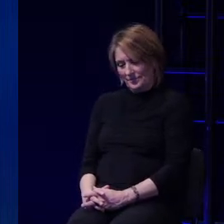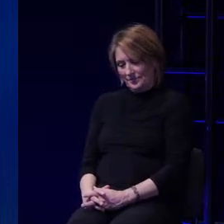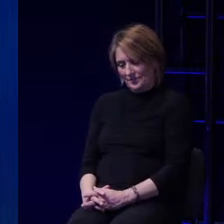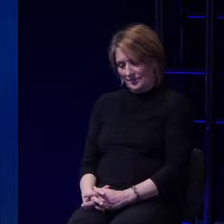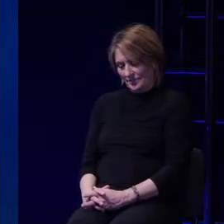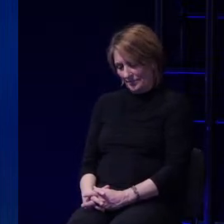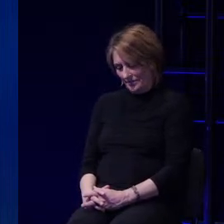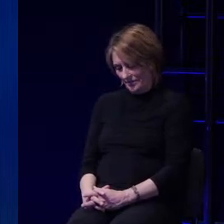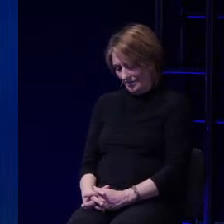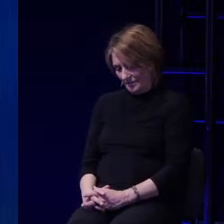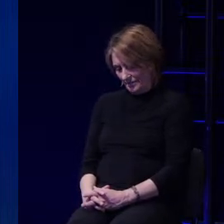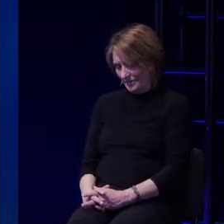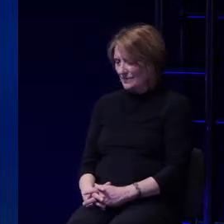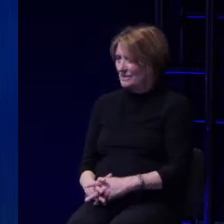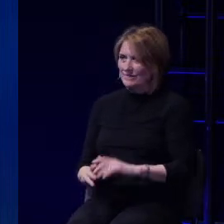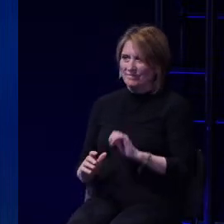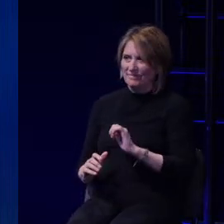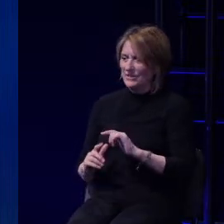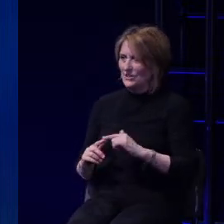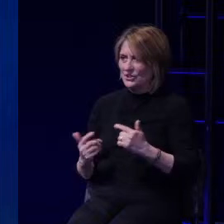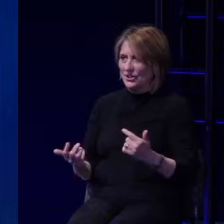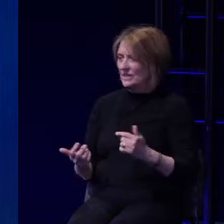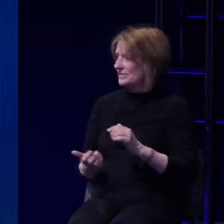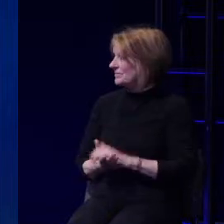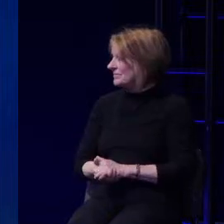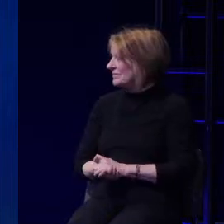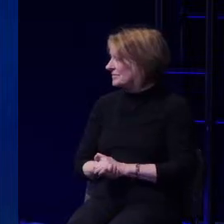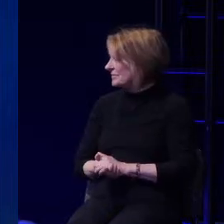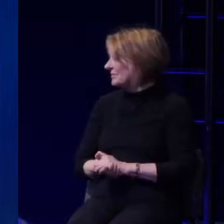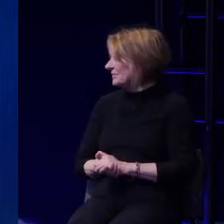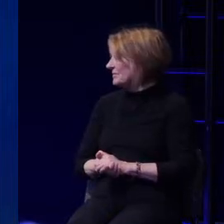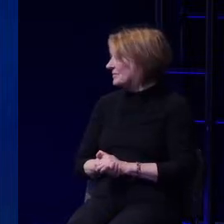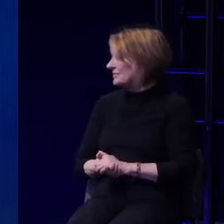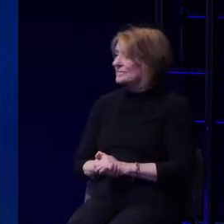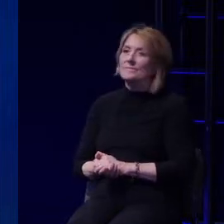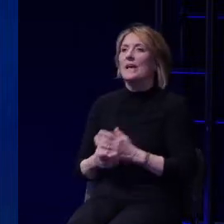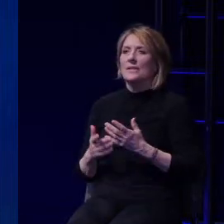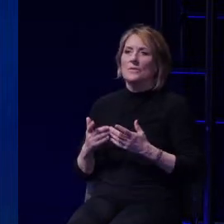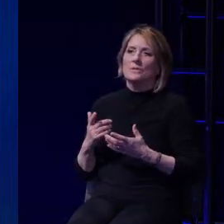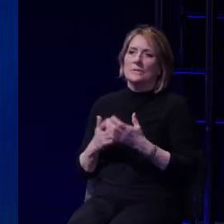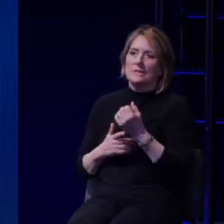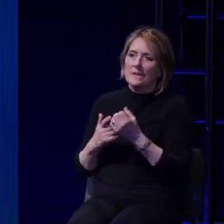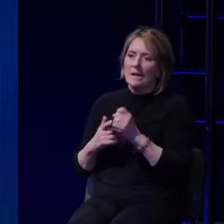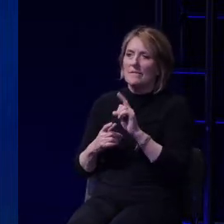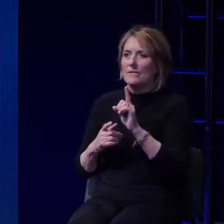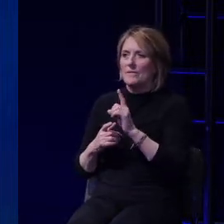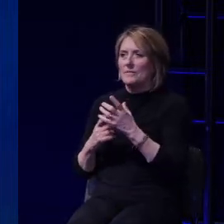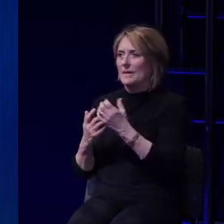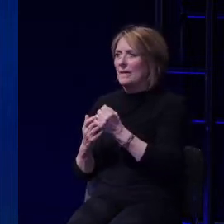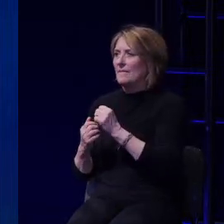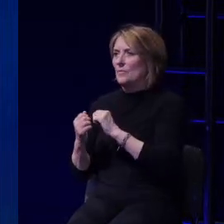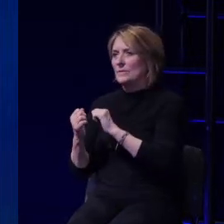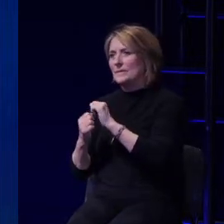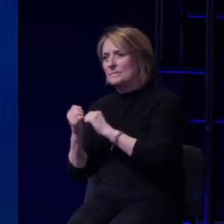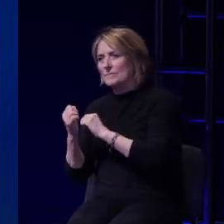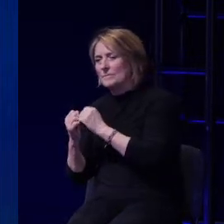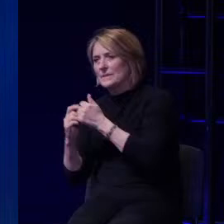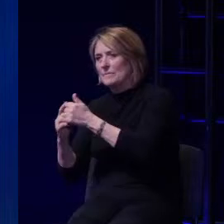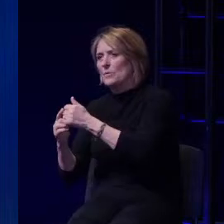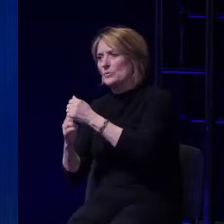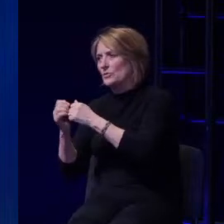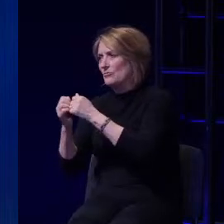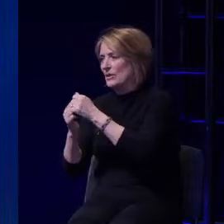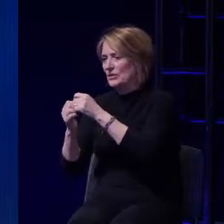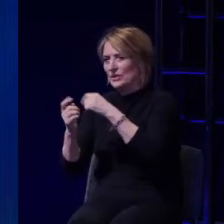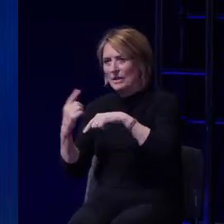it's a jargon, isn't it? So, yeah. But I guess you discover the support structure that is there in the crew, because you've got your